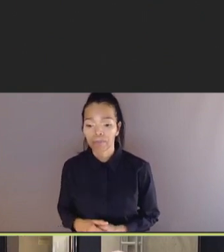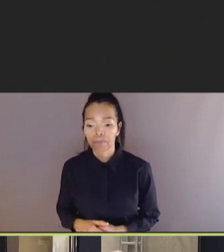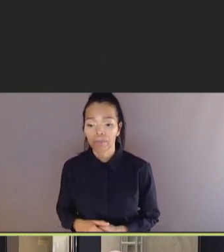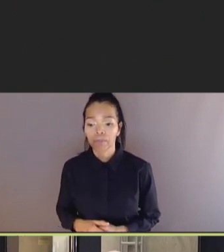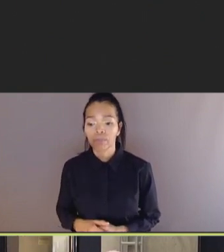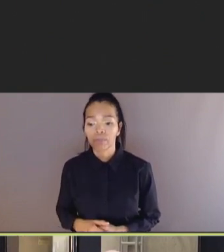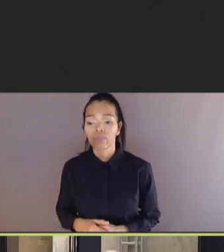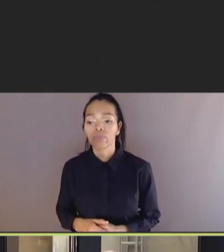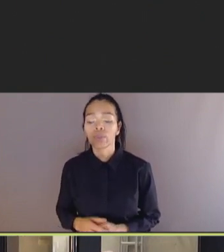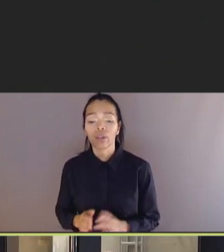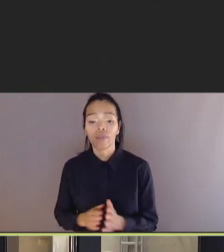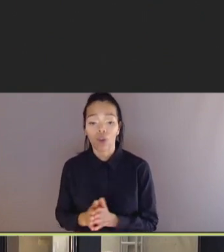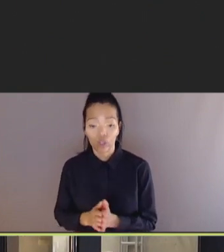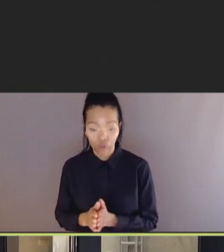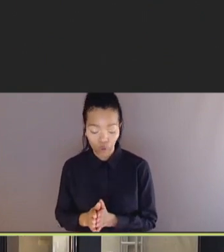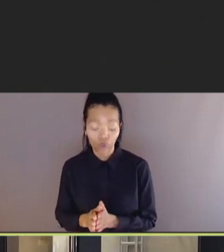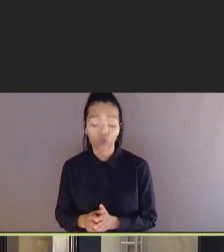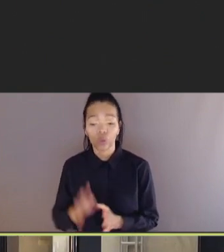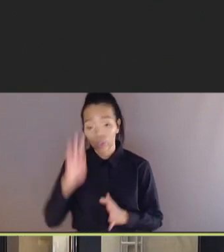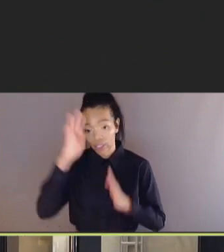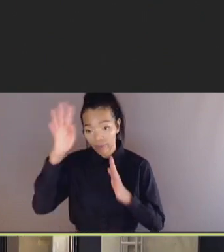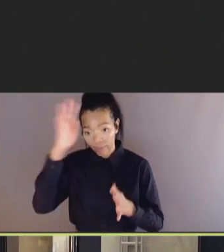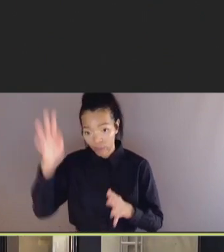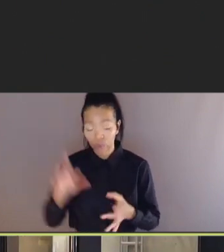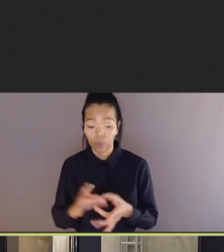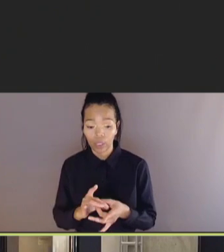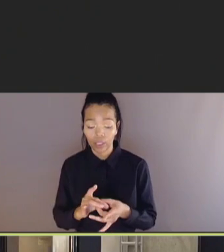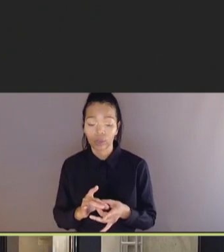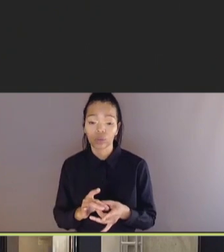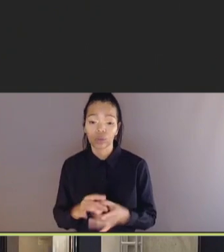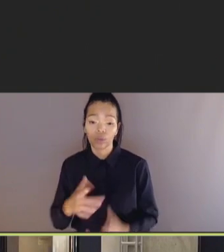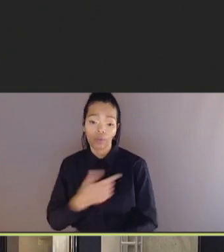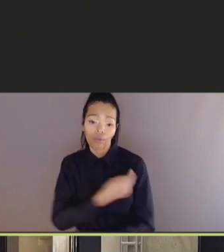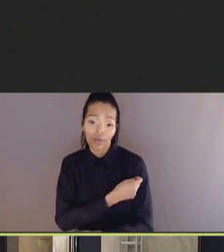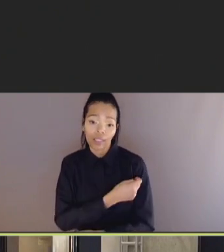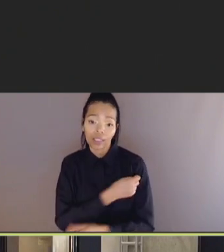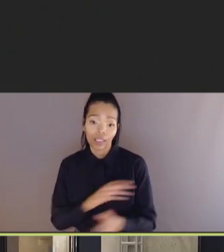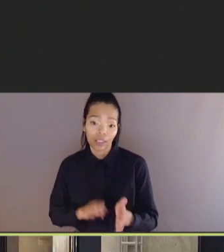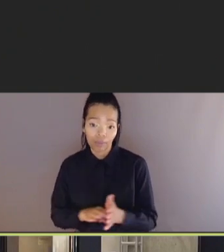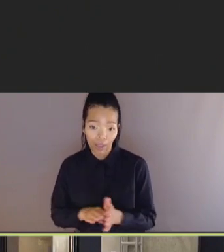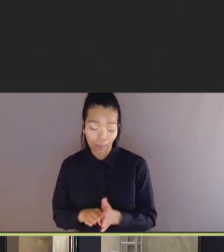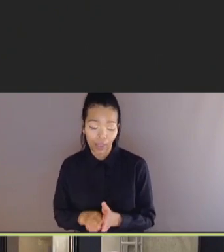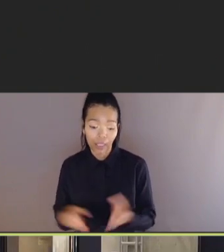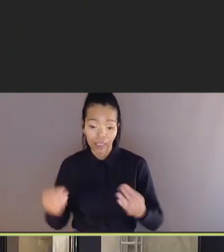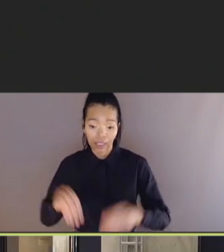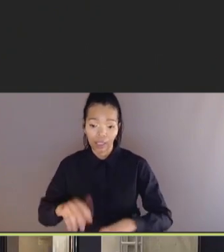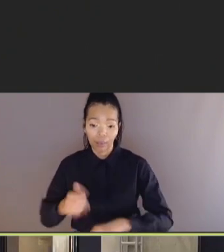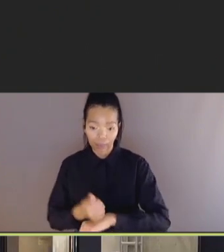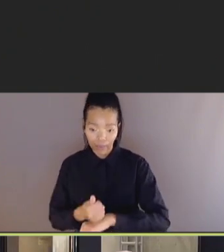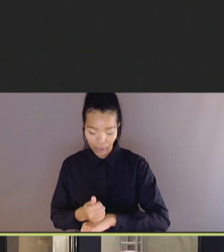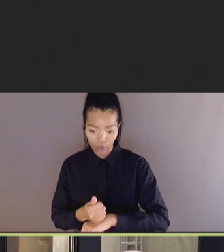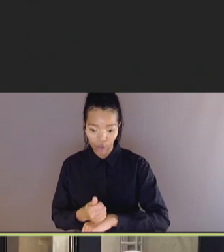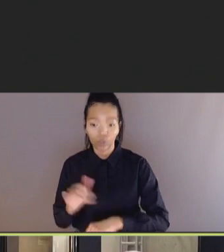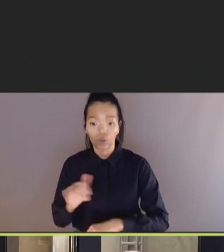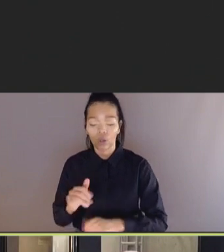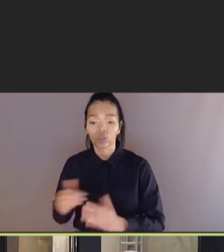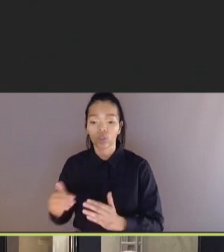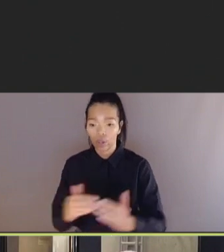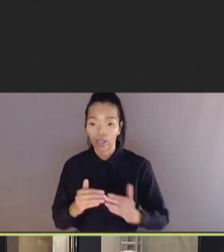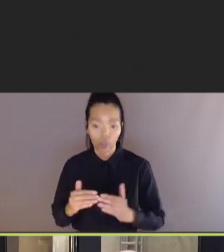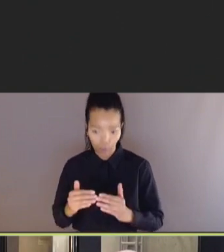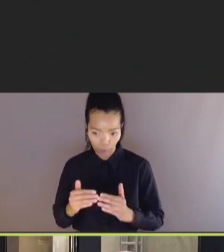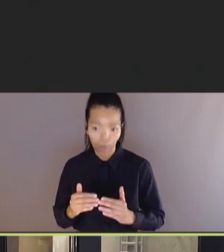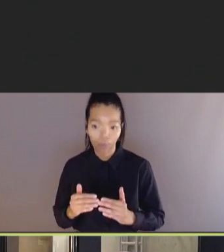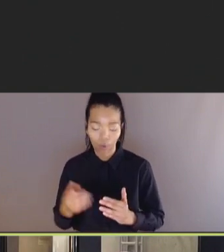foster innovation in vaccine development, implementation, and equitable uptake as